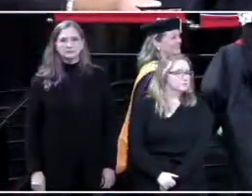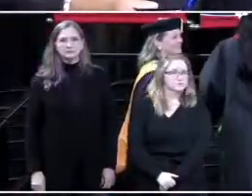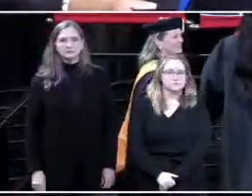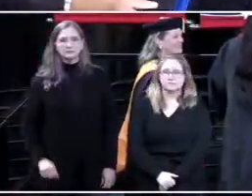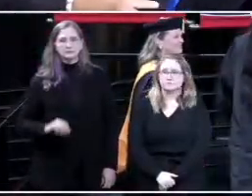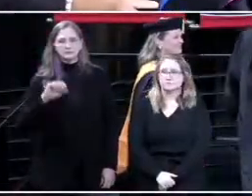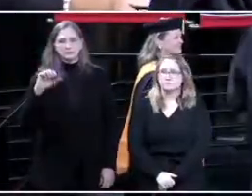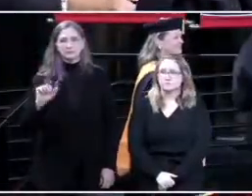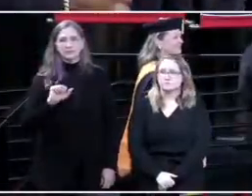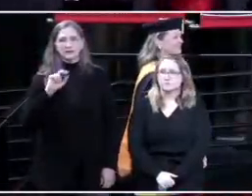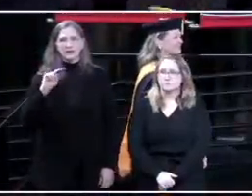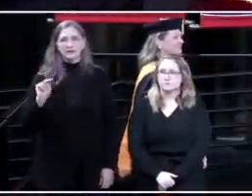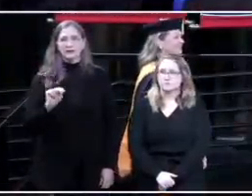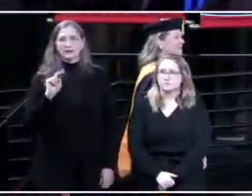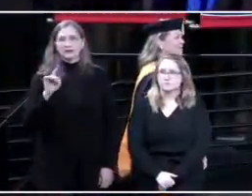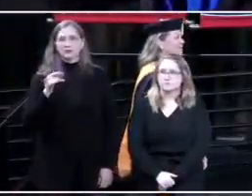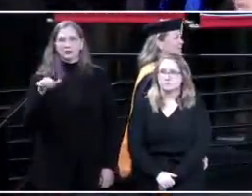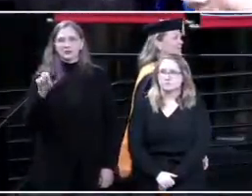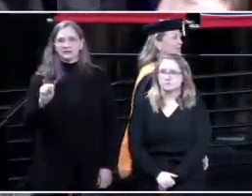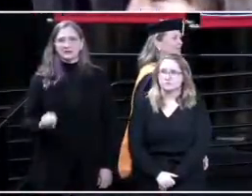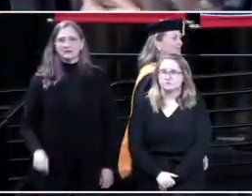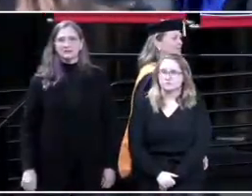Ariana Nariel Andrews.